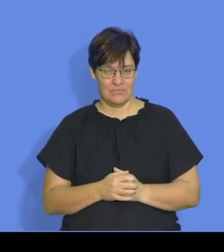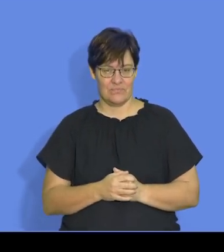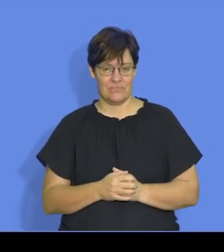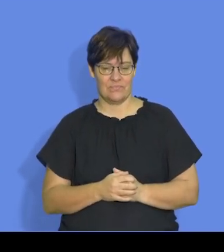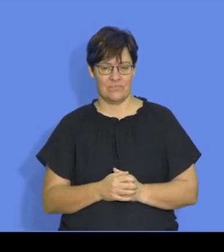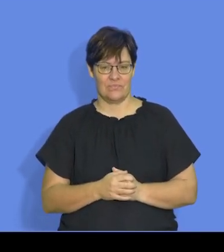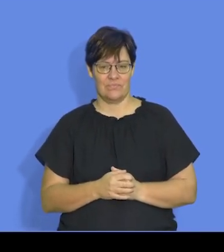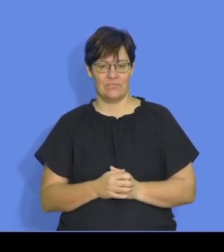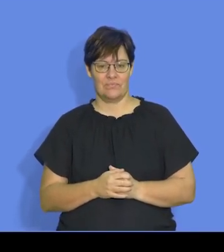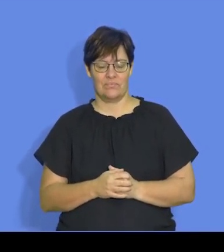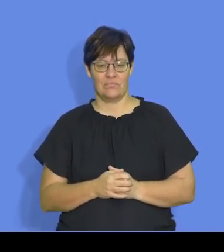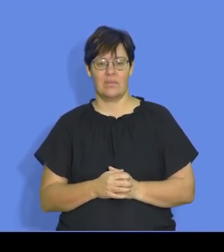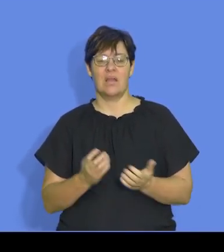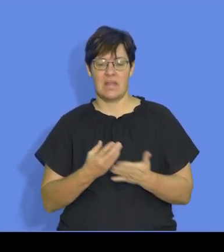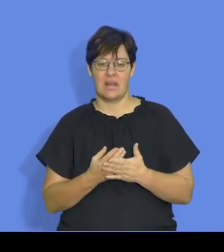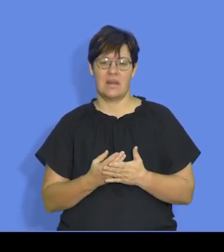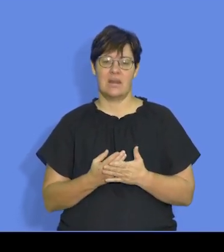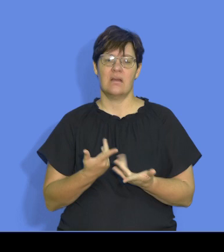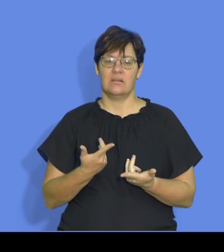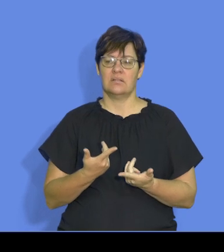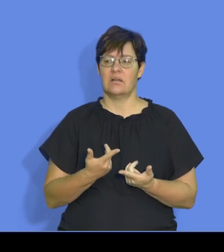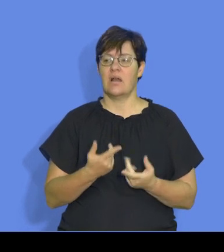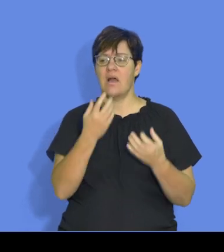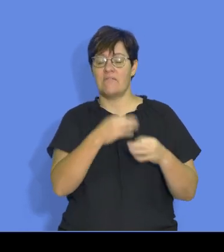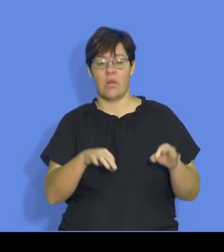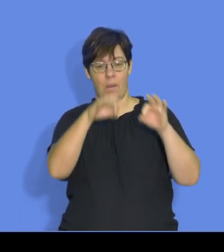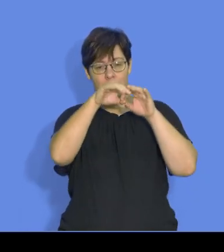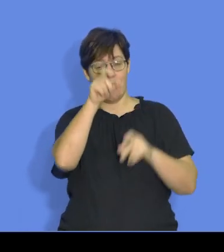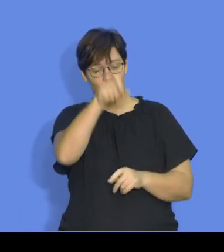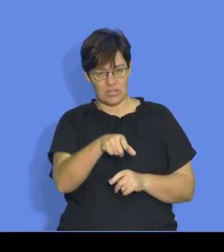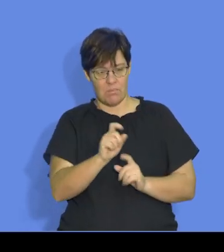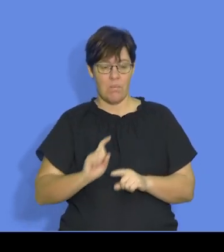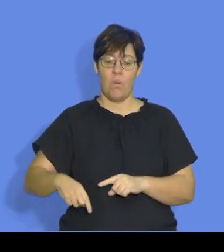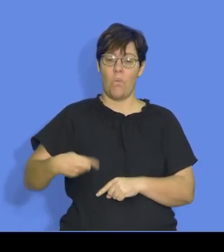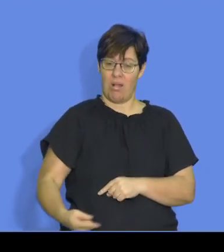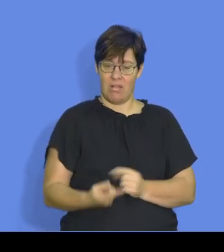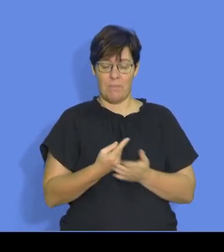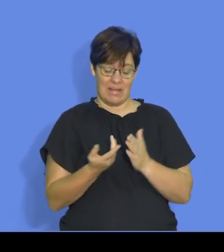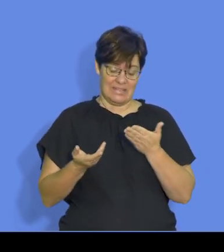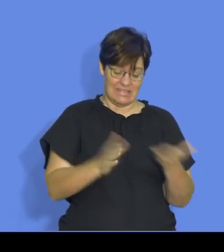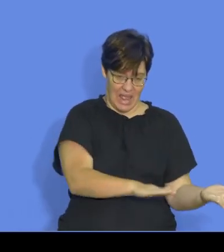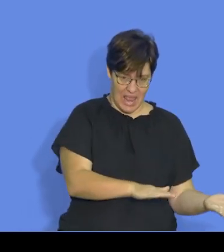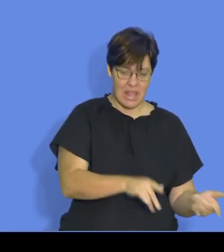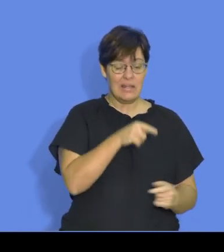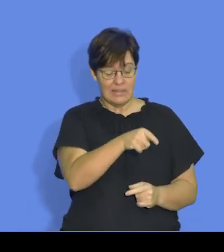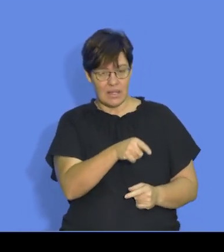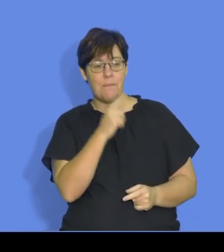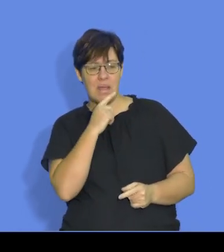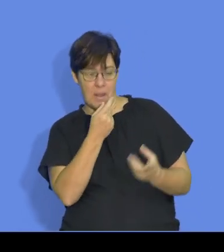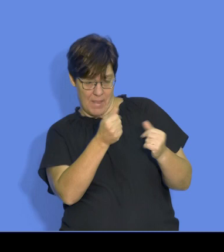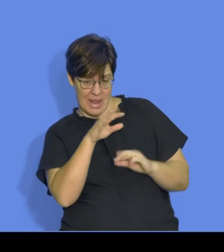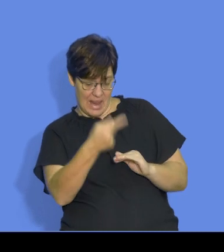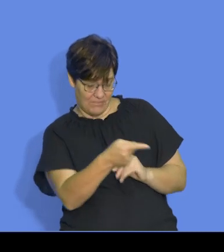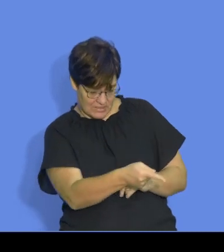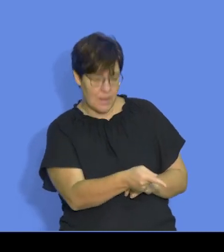Then you get estate duties. It's levied on the value of a person's wealth when they die, right? That amount also forms part